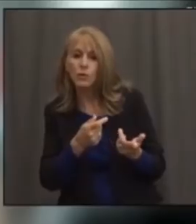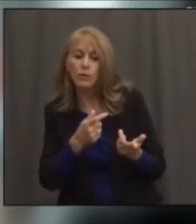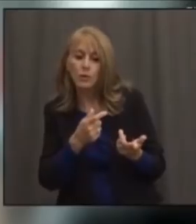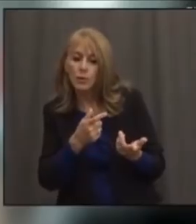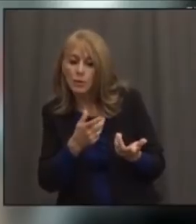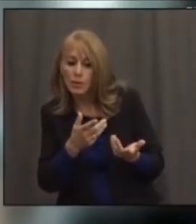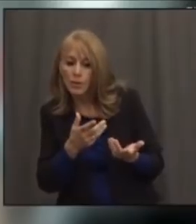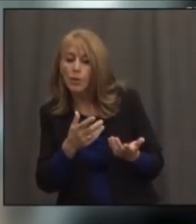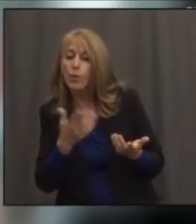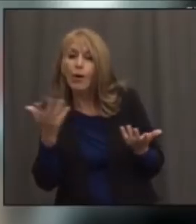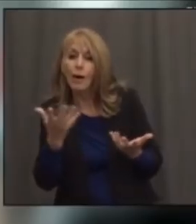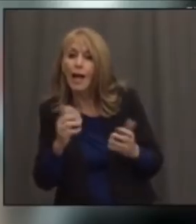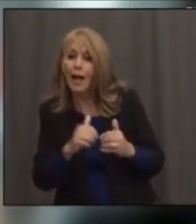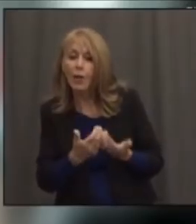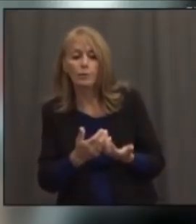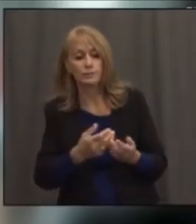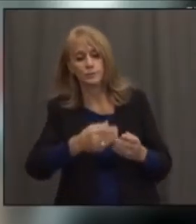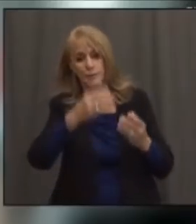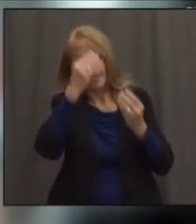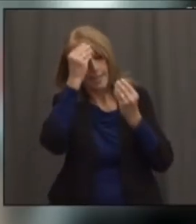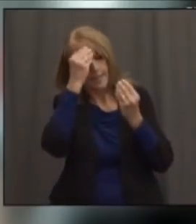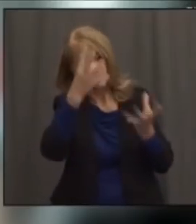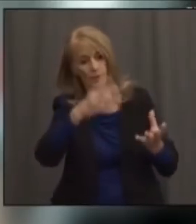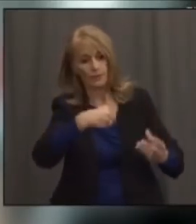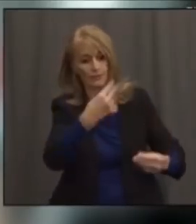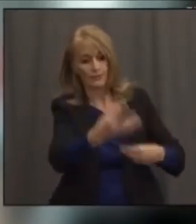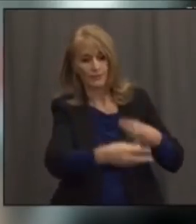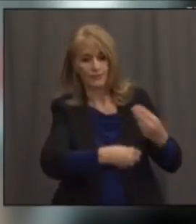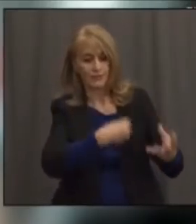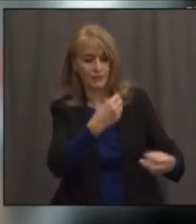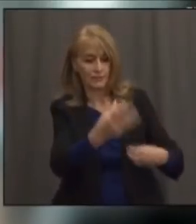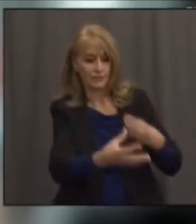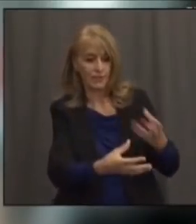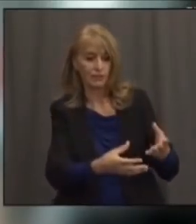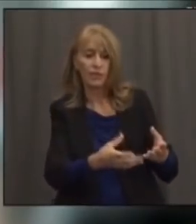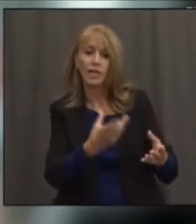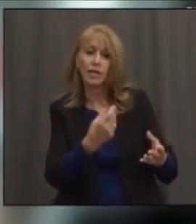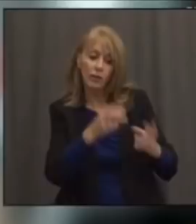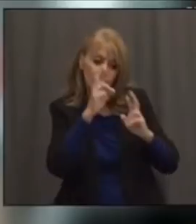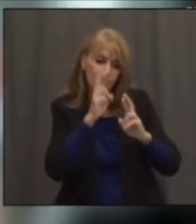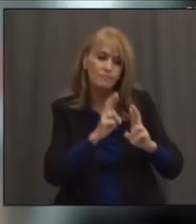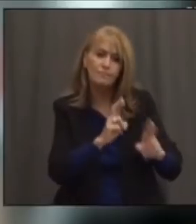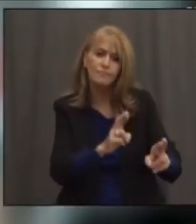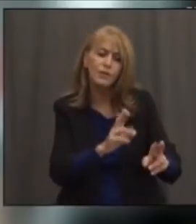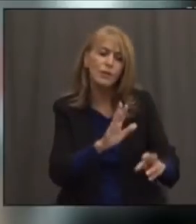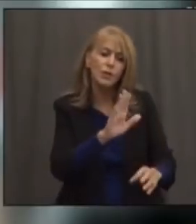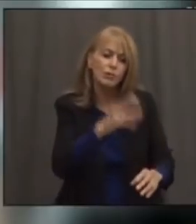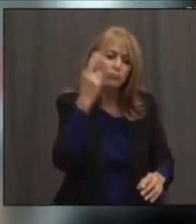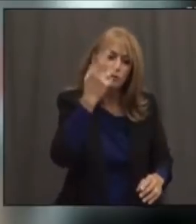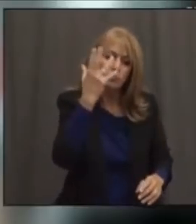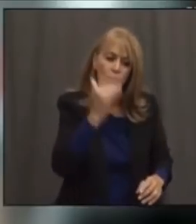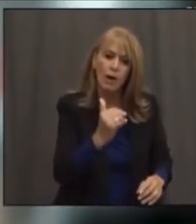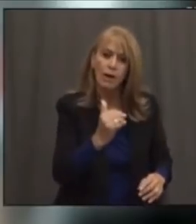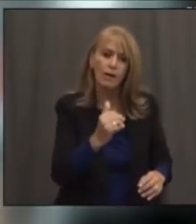with the information and appeal to their values in terms of why they would seek